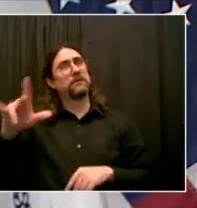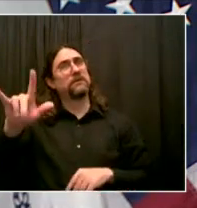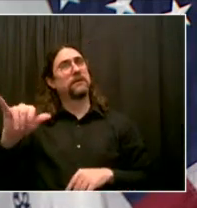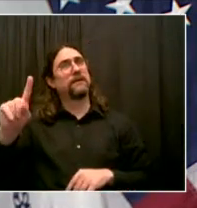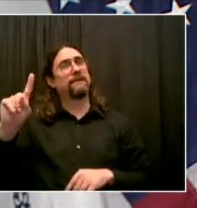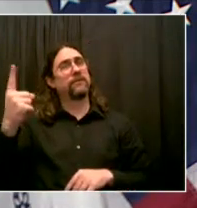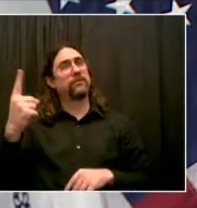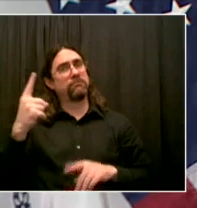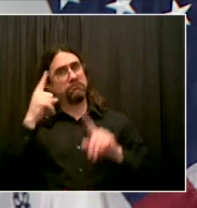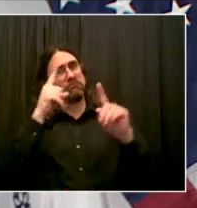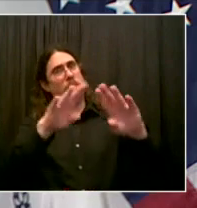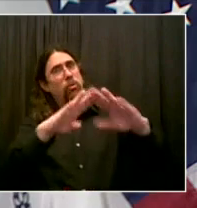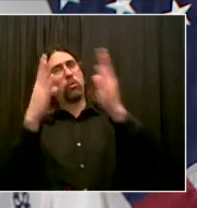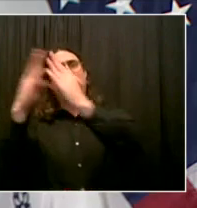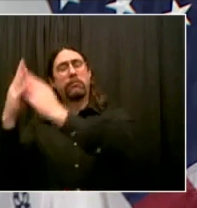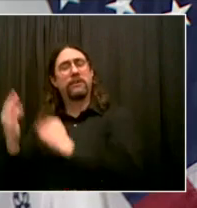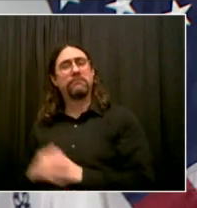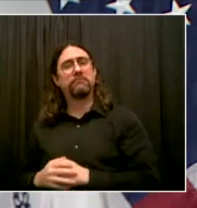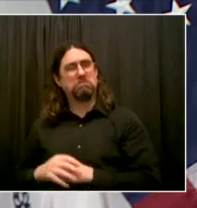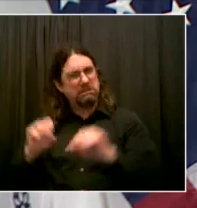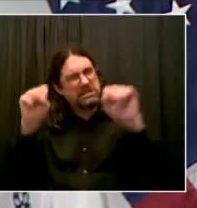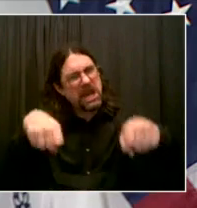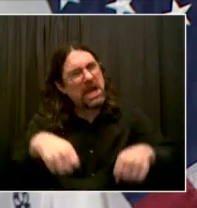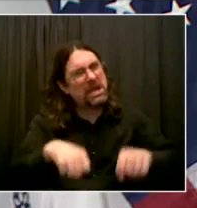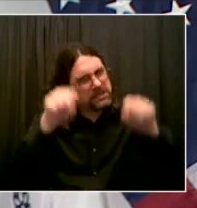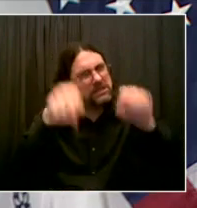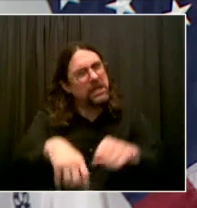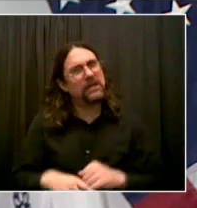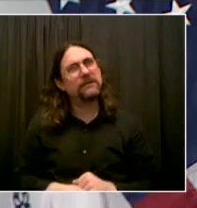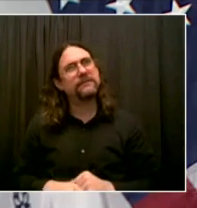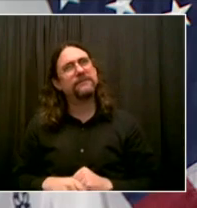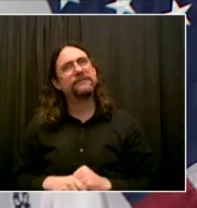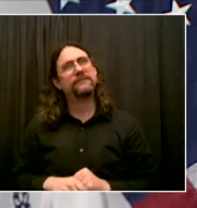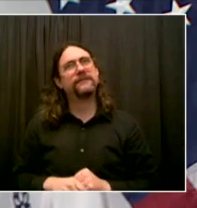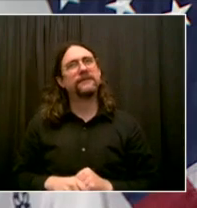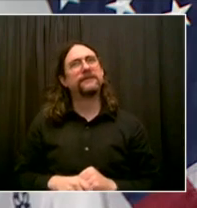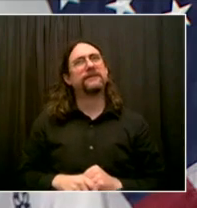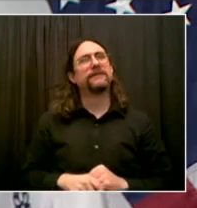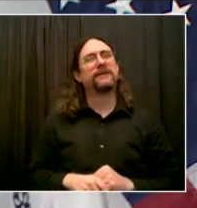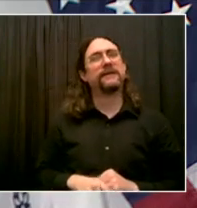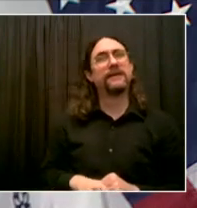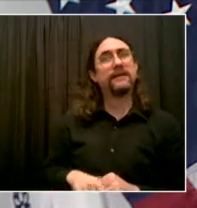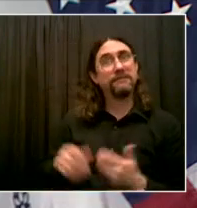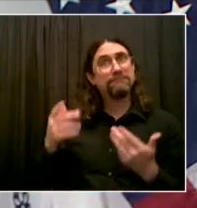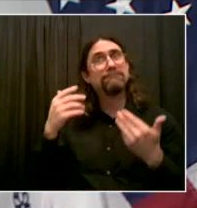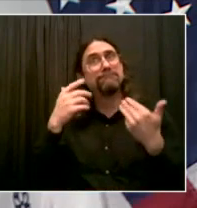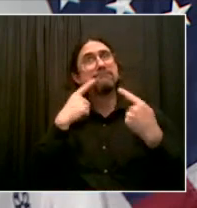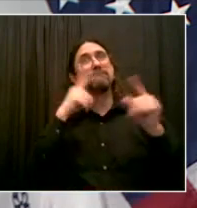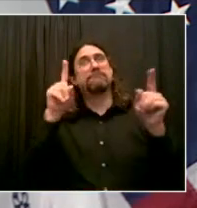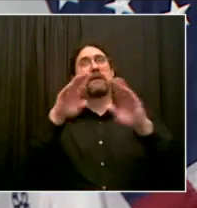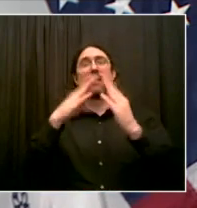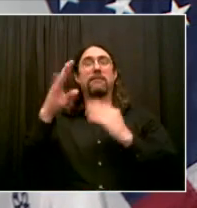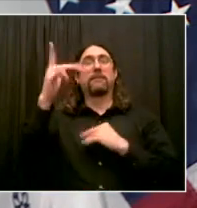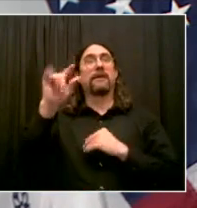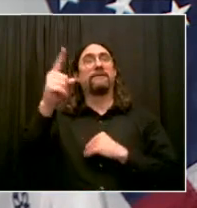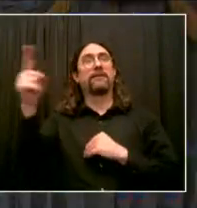of ensuring we have a joyful July. It just takes a few minutes. Go get vaccinated. Thank you, everybody.